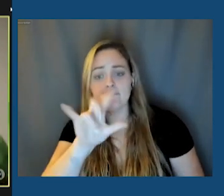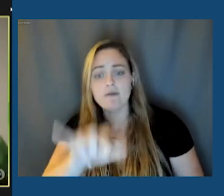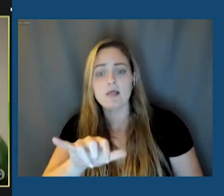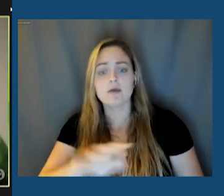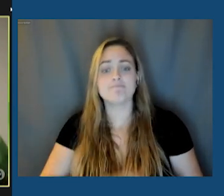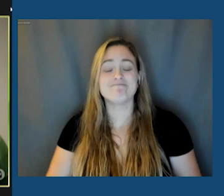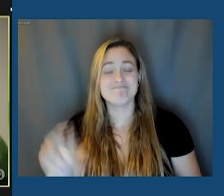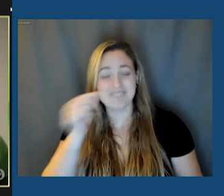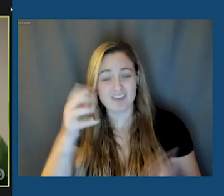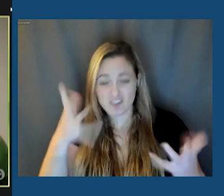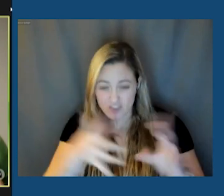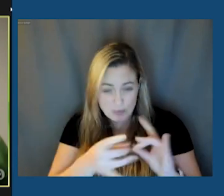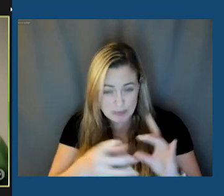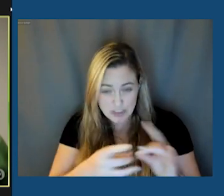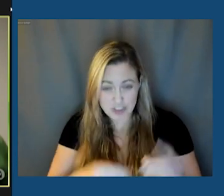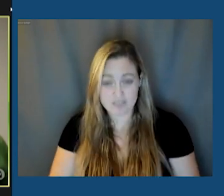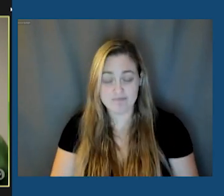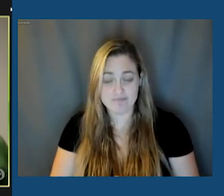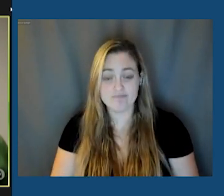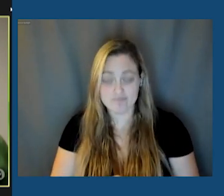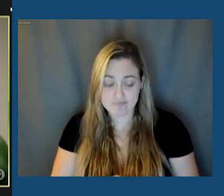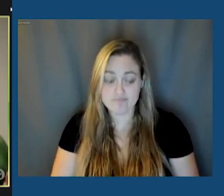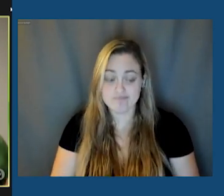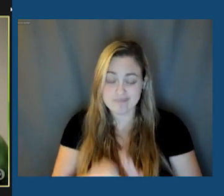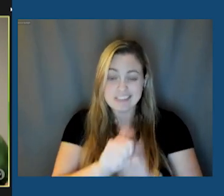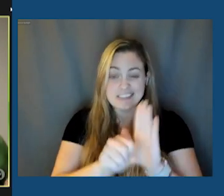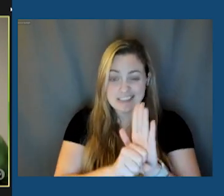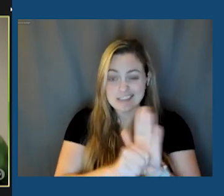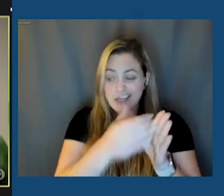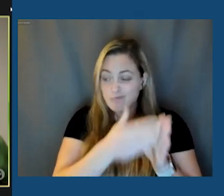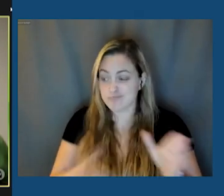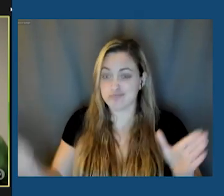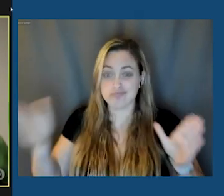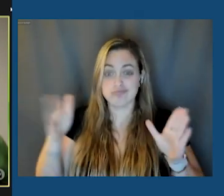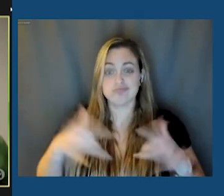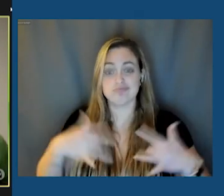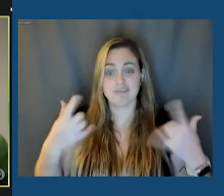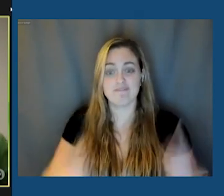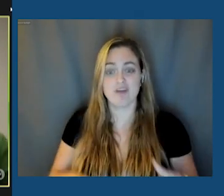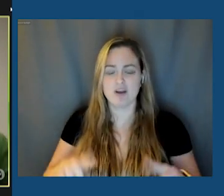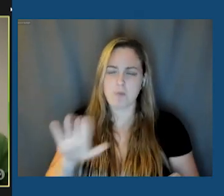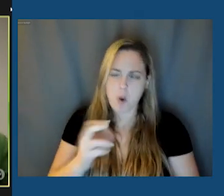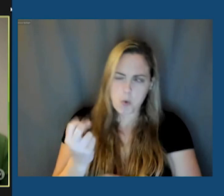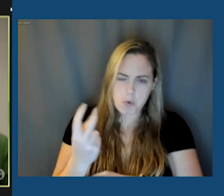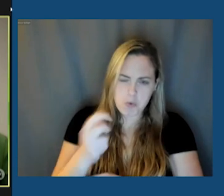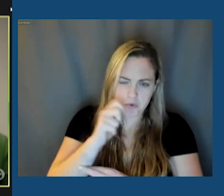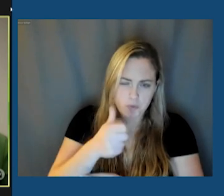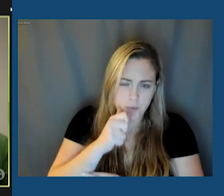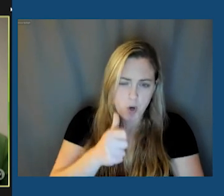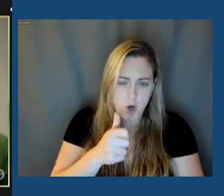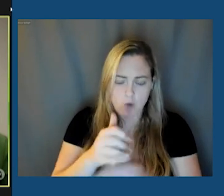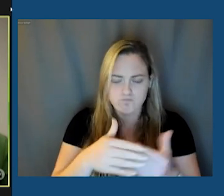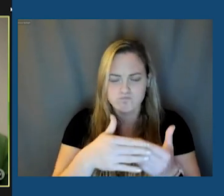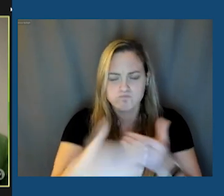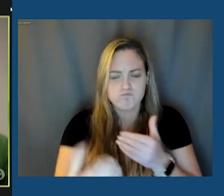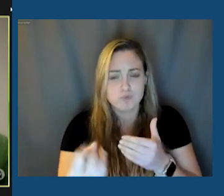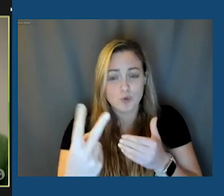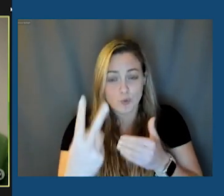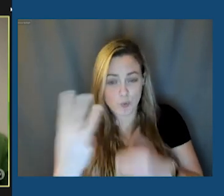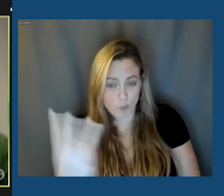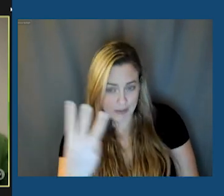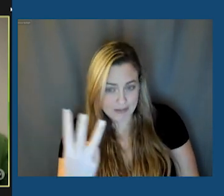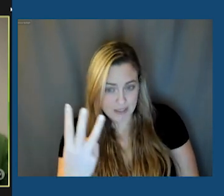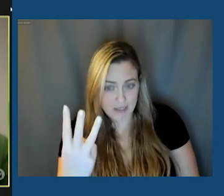governor said, we're dealing with a statewide event starting around noon tomorrow. running through noon on Wednesday